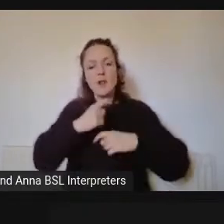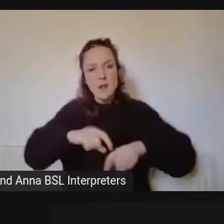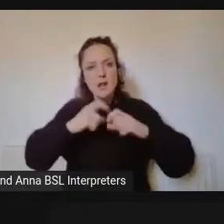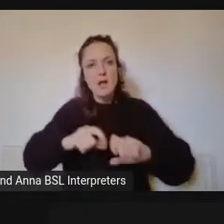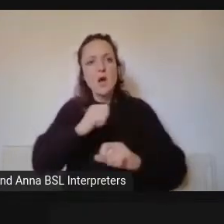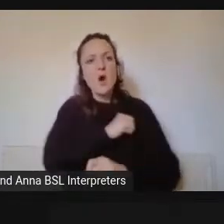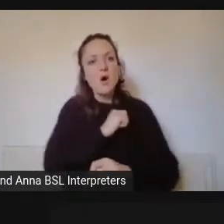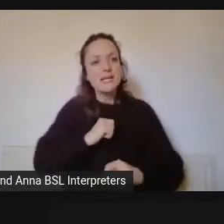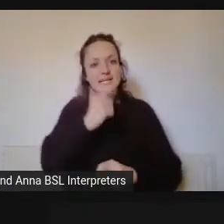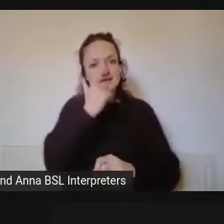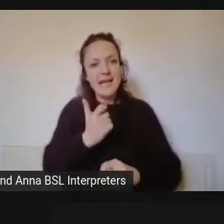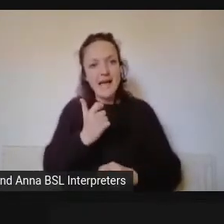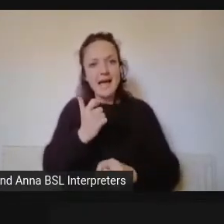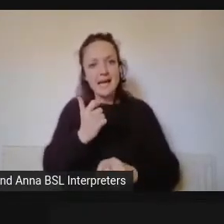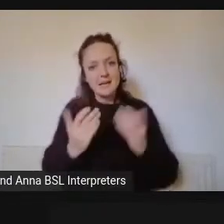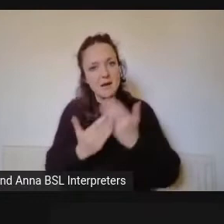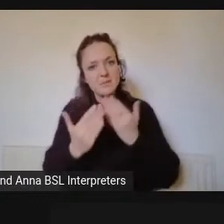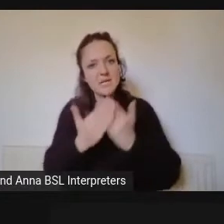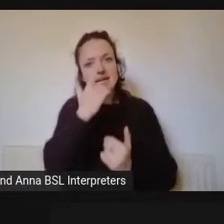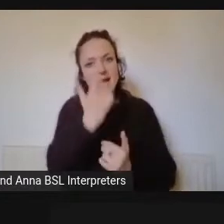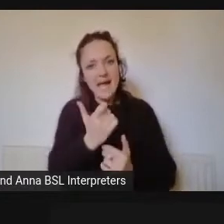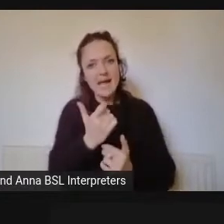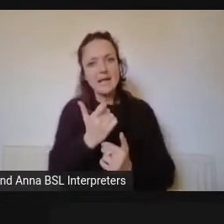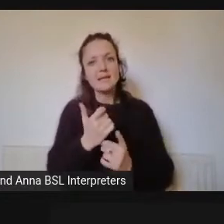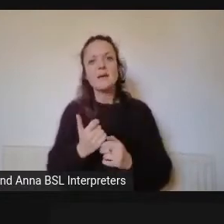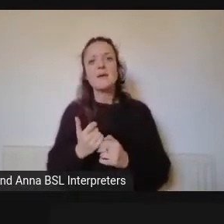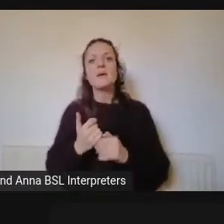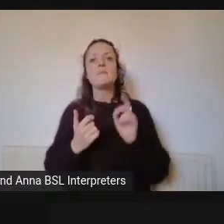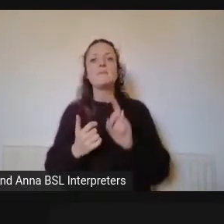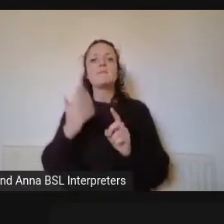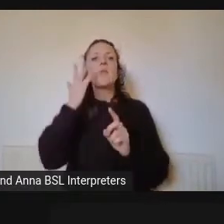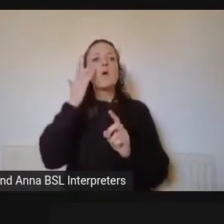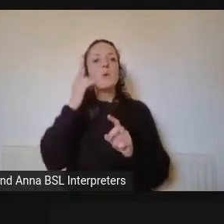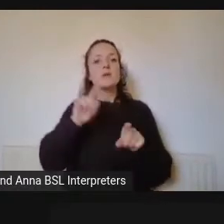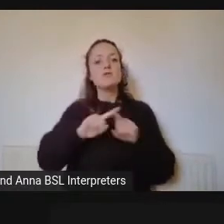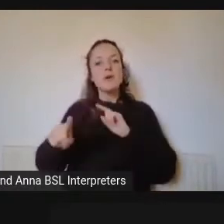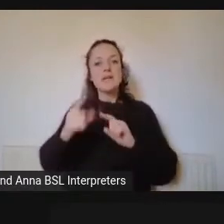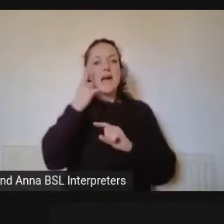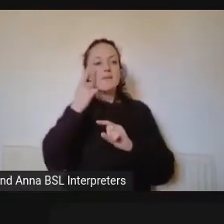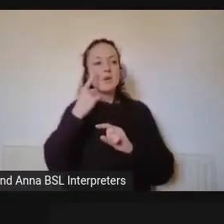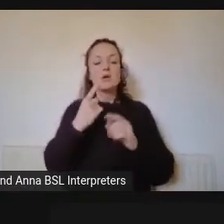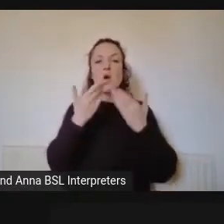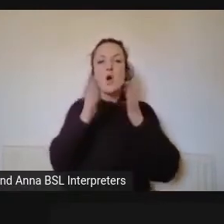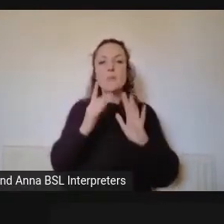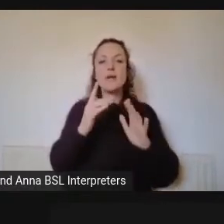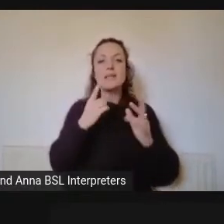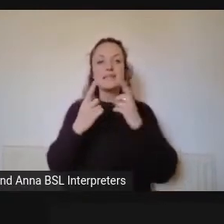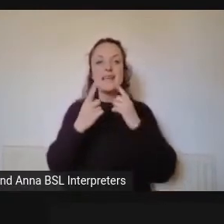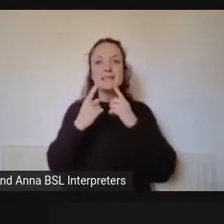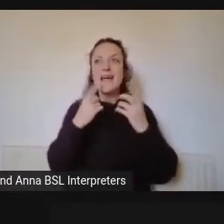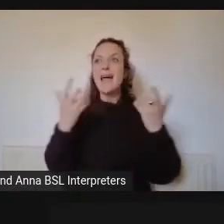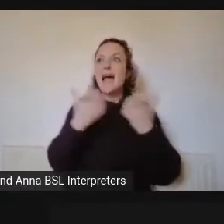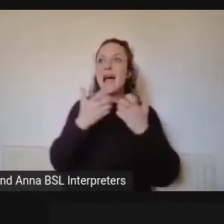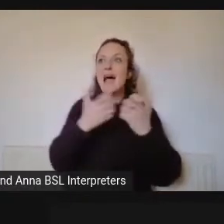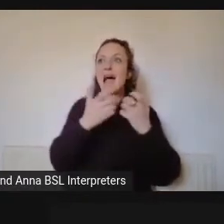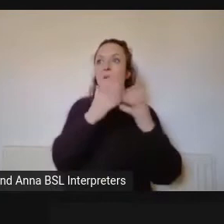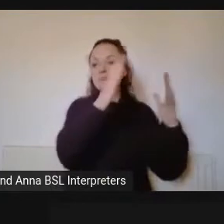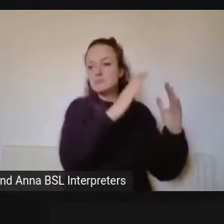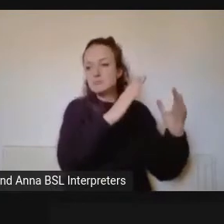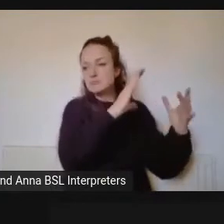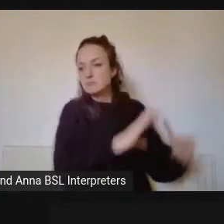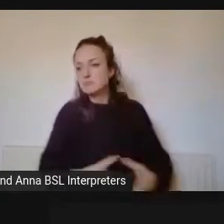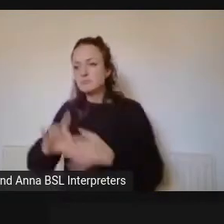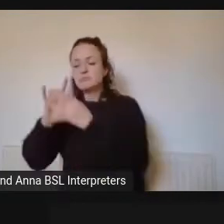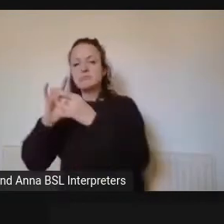And I think that when you're trying to migrate from, well, when you're trying to look at how open data feeds into the whole of the landscape, it is part